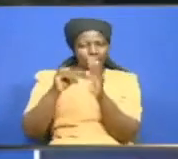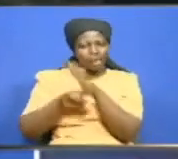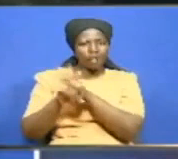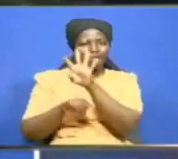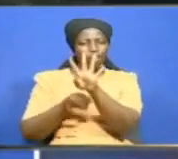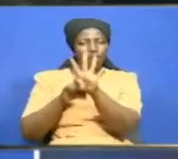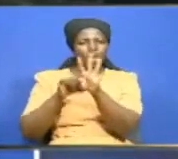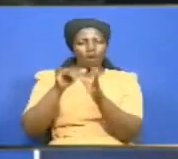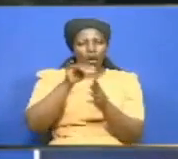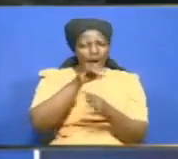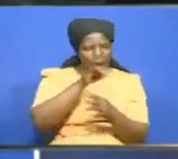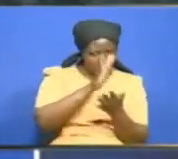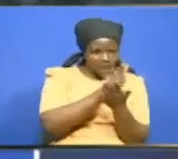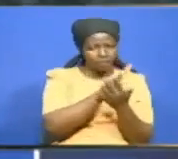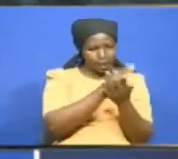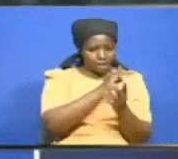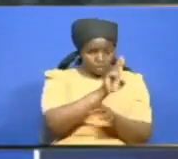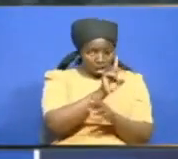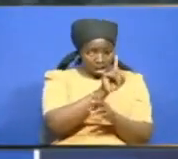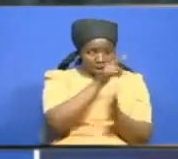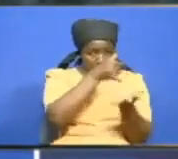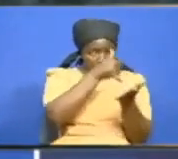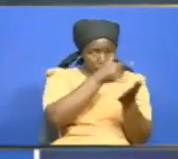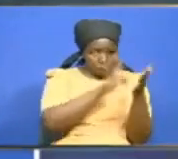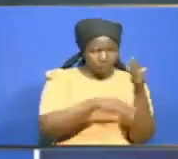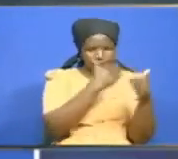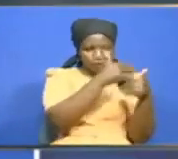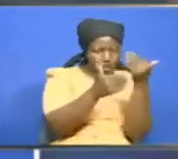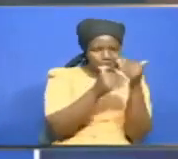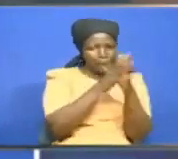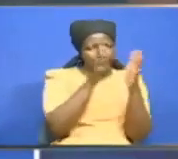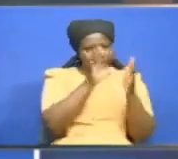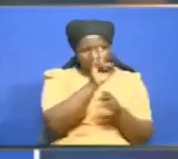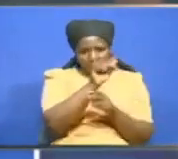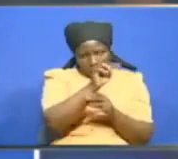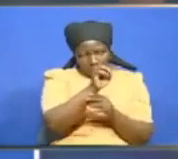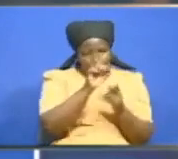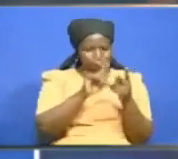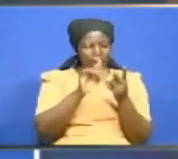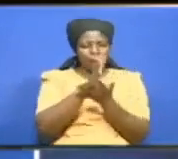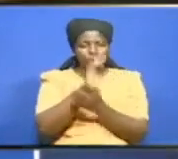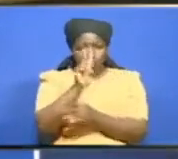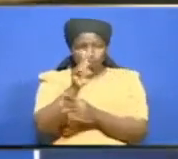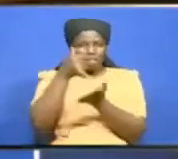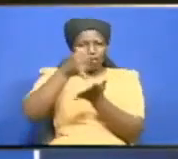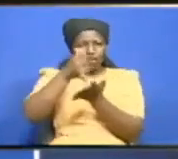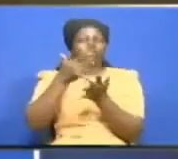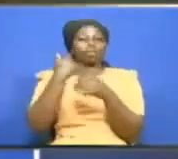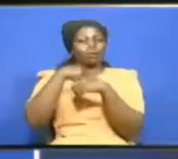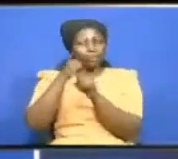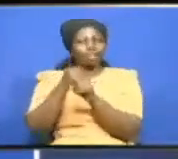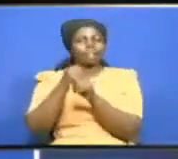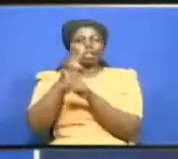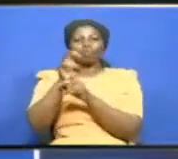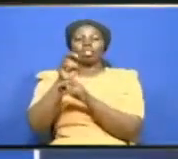phases. Phase 1 involves construction of a multi-purpose dam, while phase 2 entails putting up a